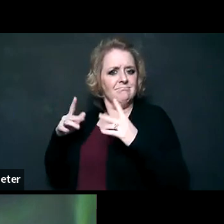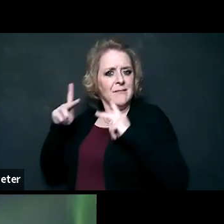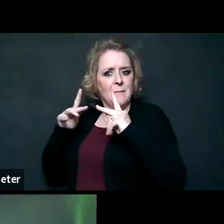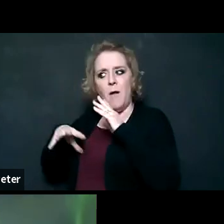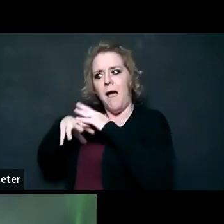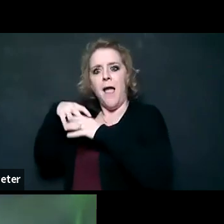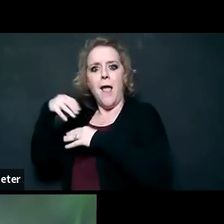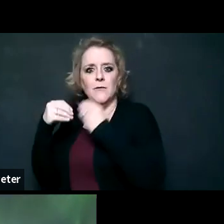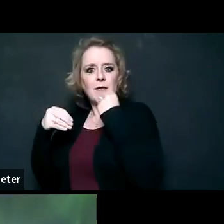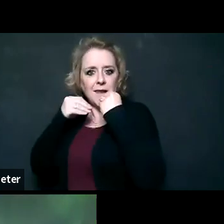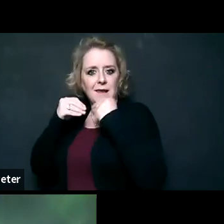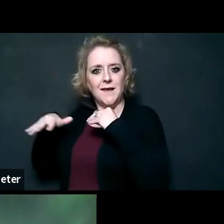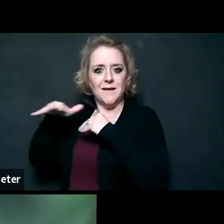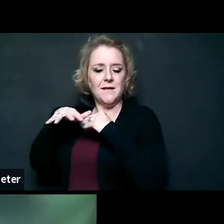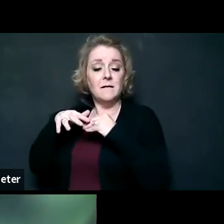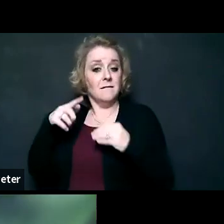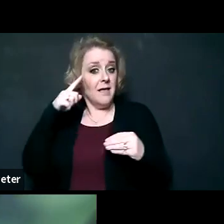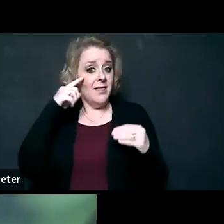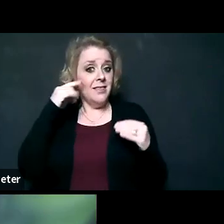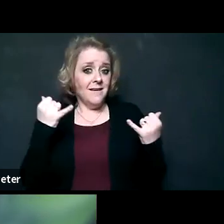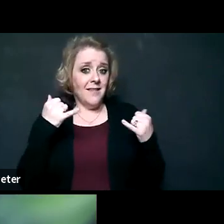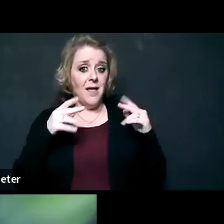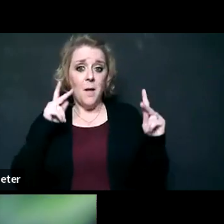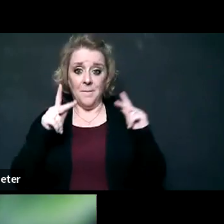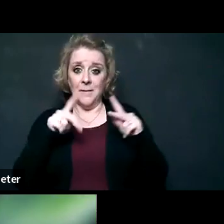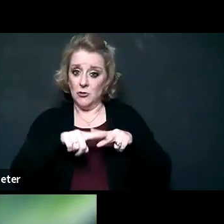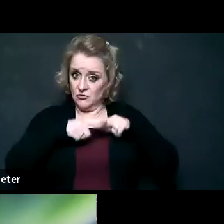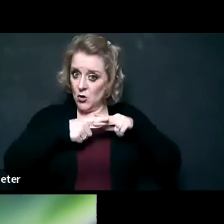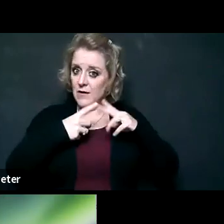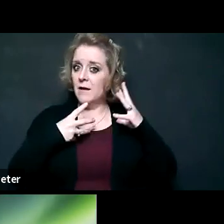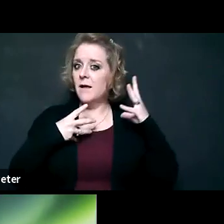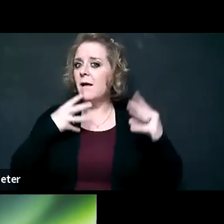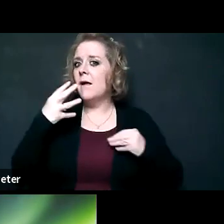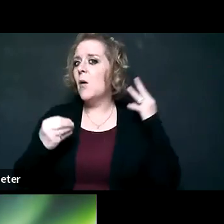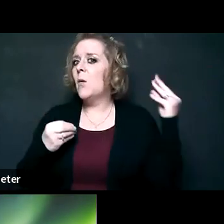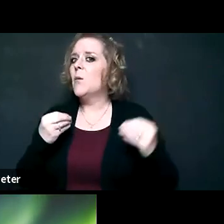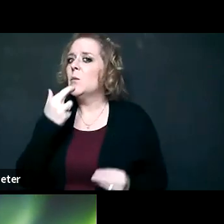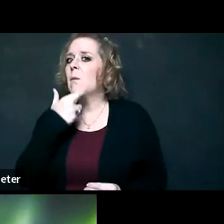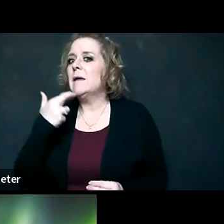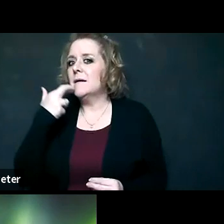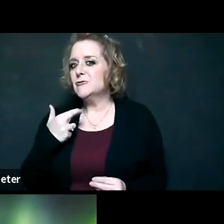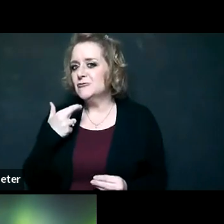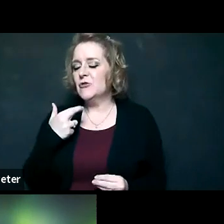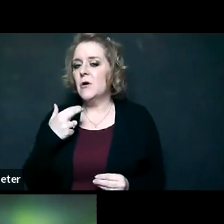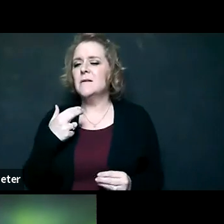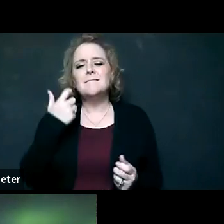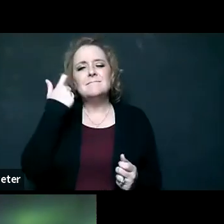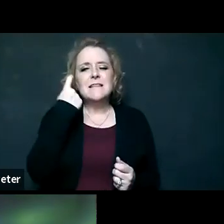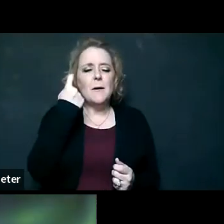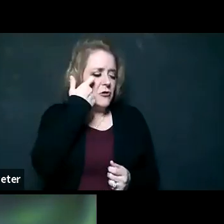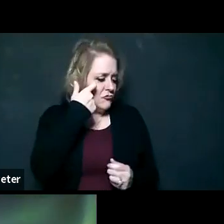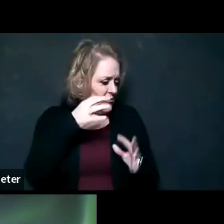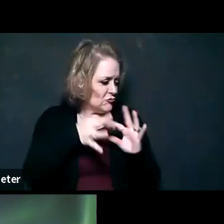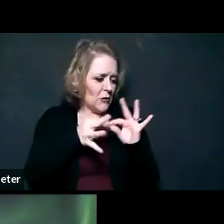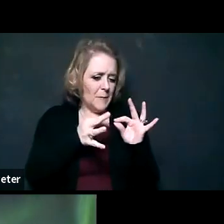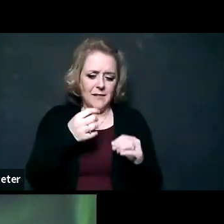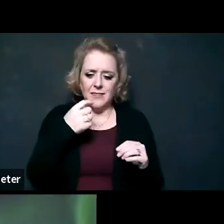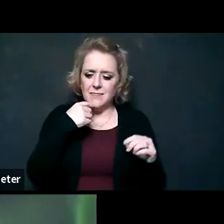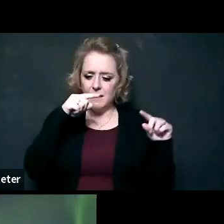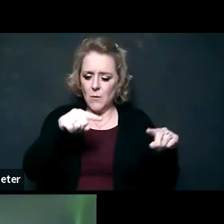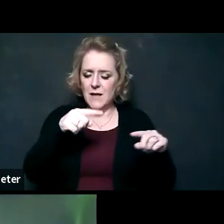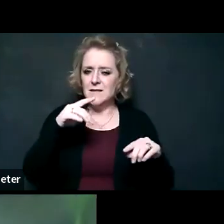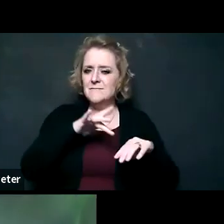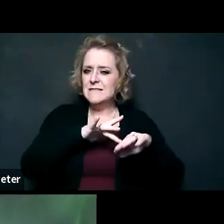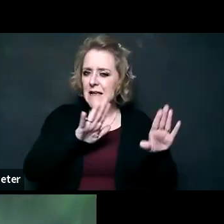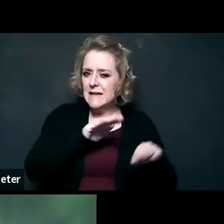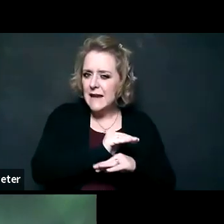are going out to eat. I talked to someone this morning who spoke of going to a restaurant on either Sunday night or Monday night and having